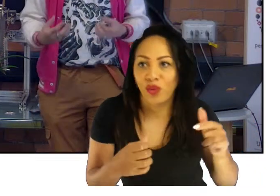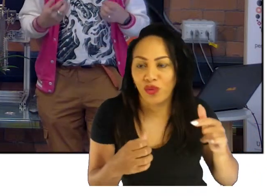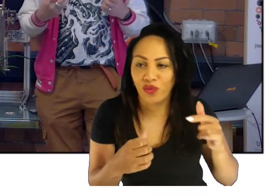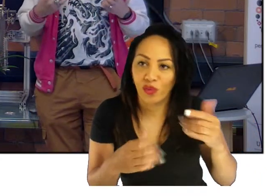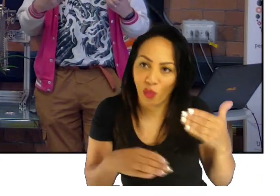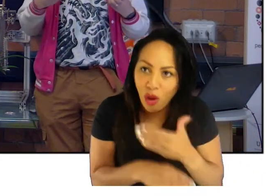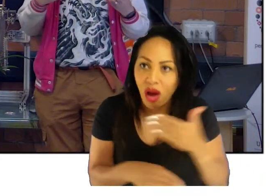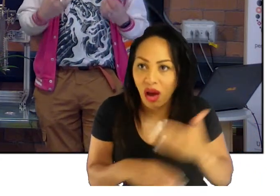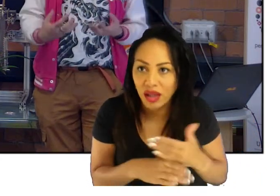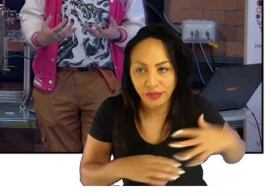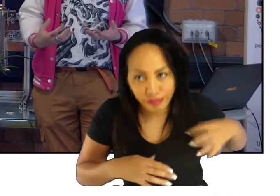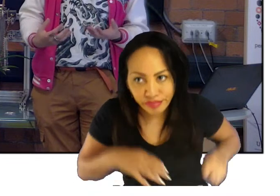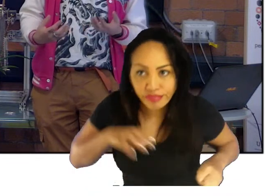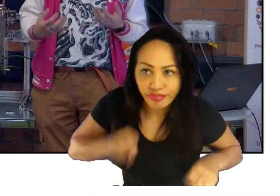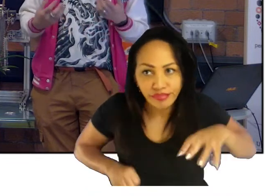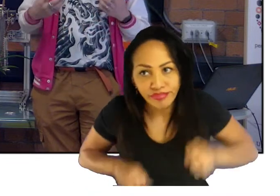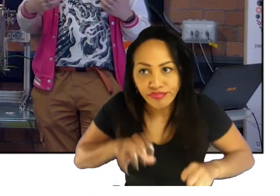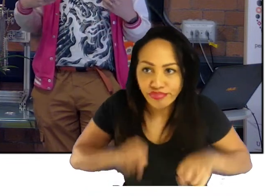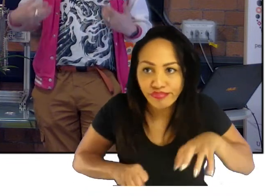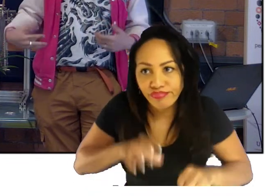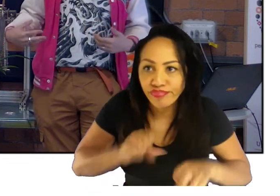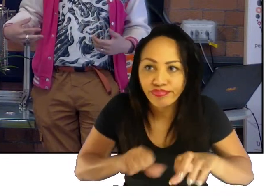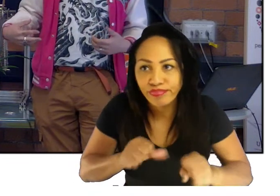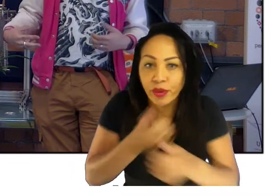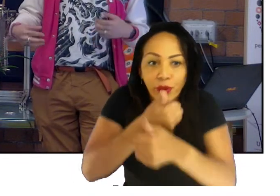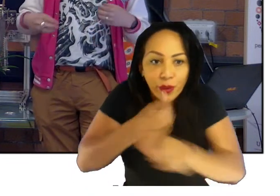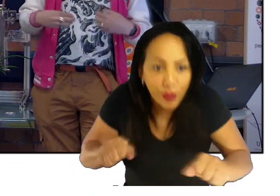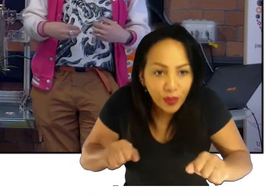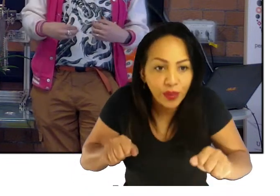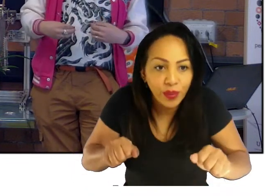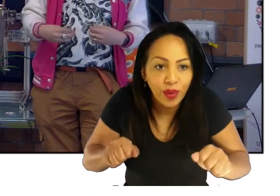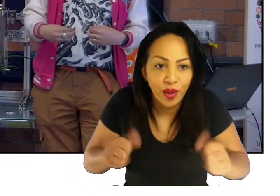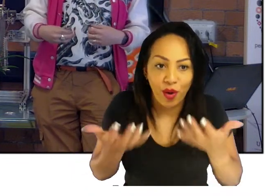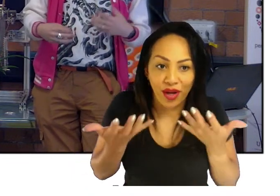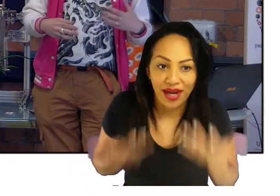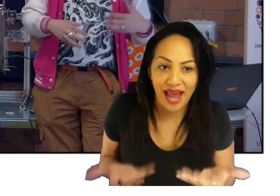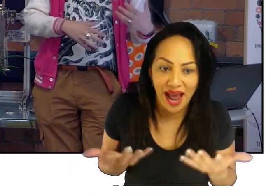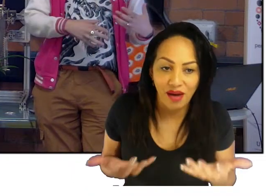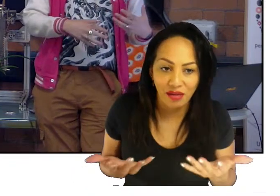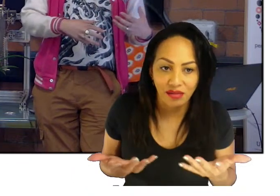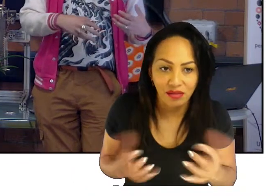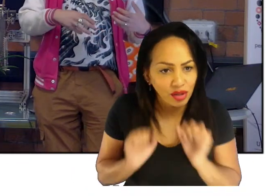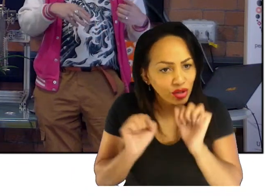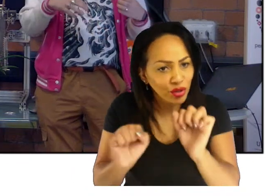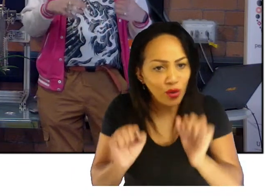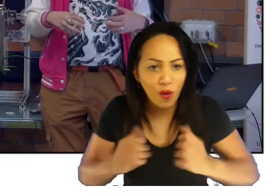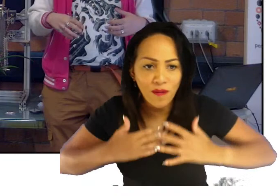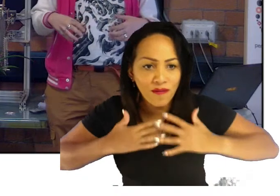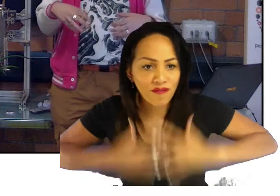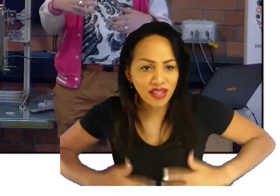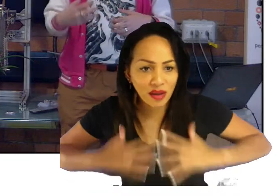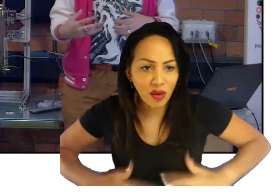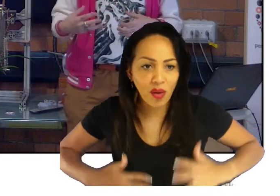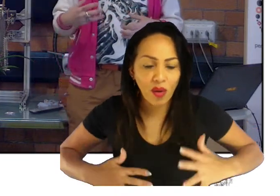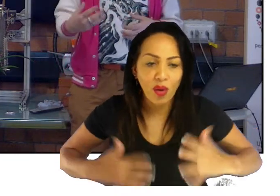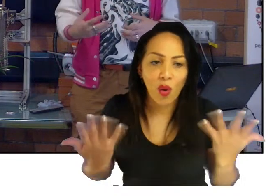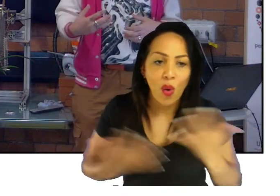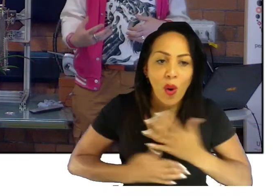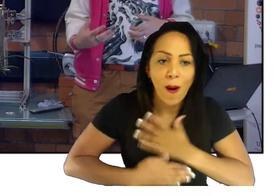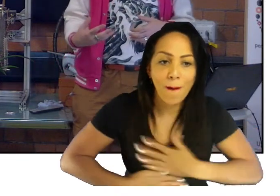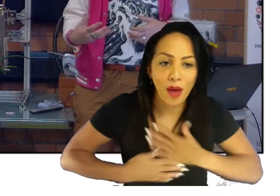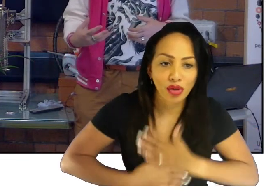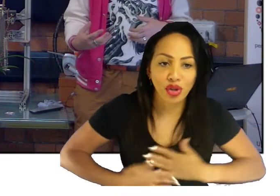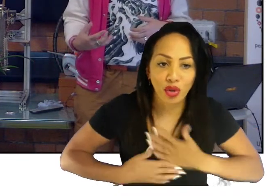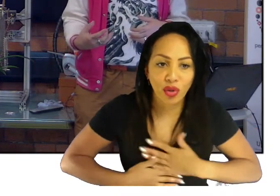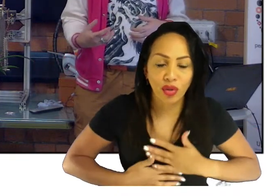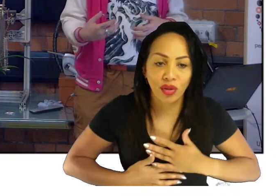and all of the injuries, physical or emotional, from working in your